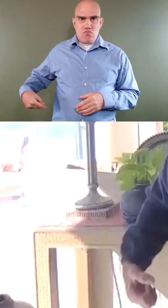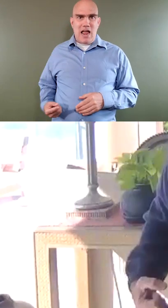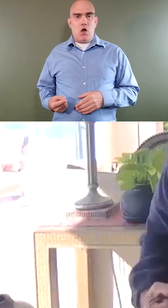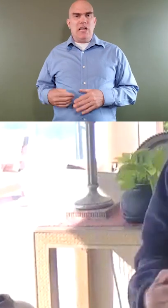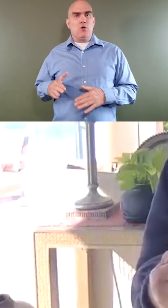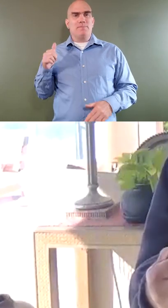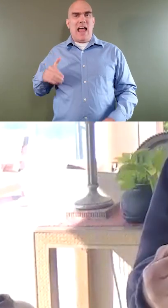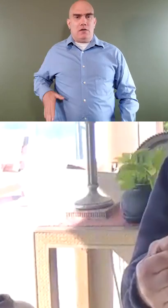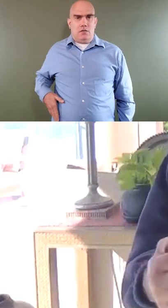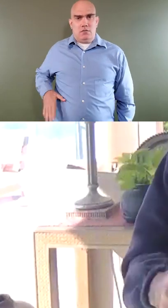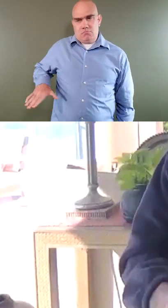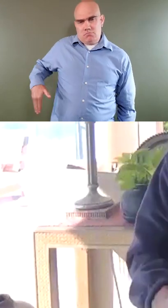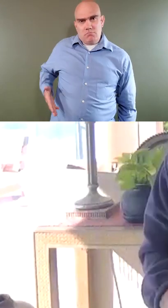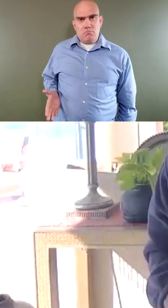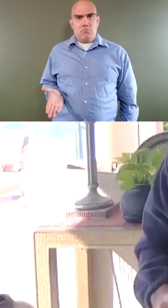the back through.